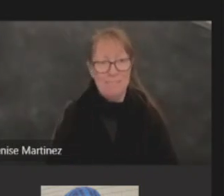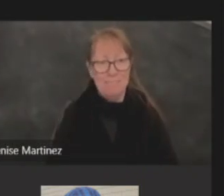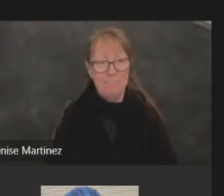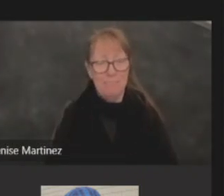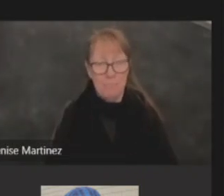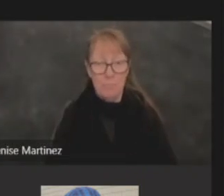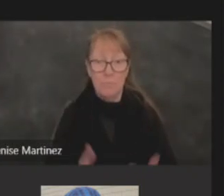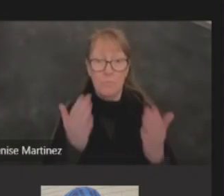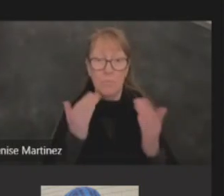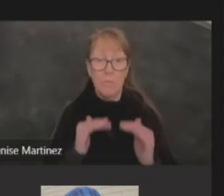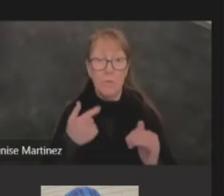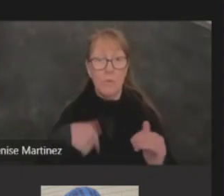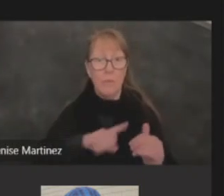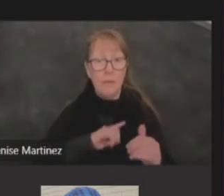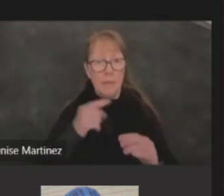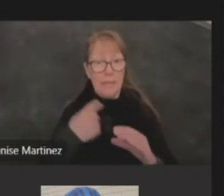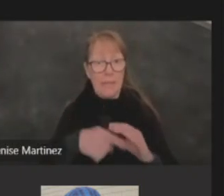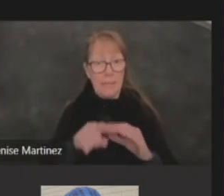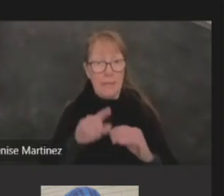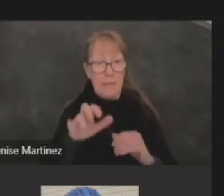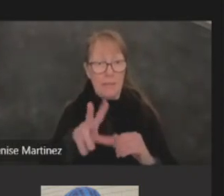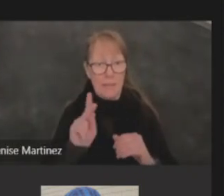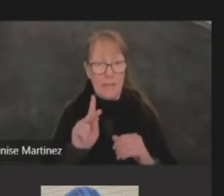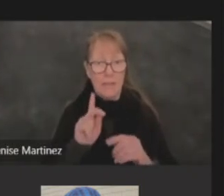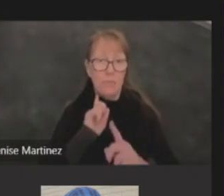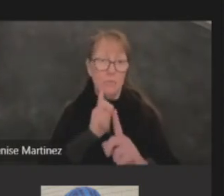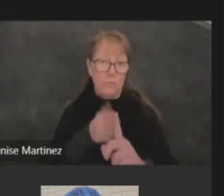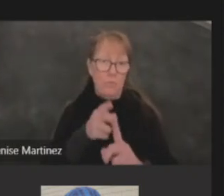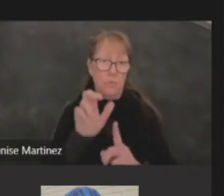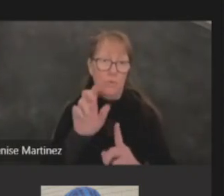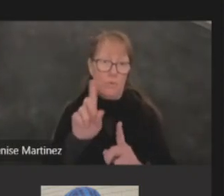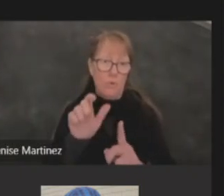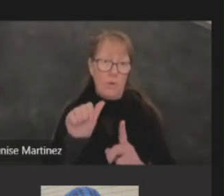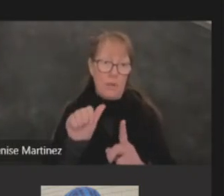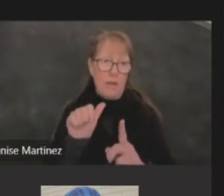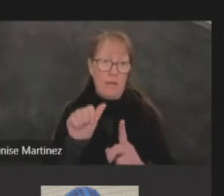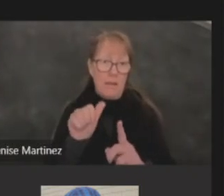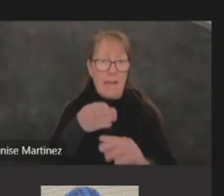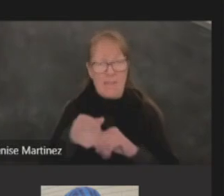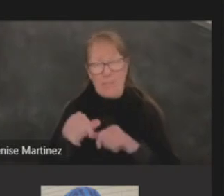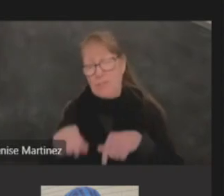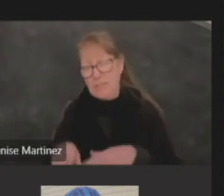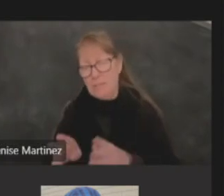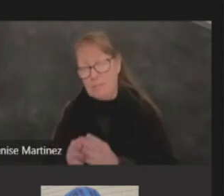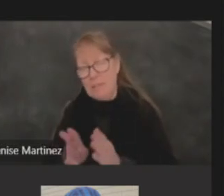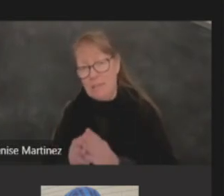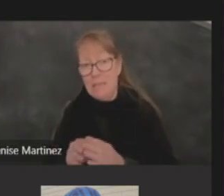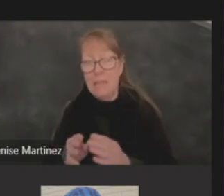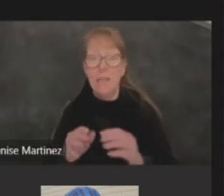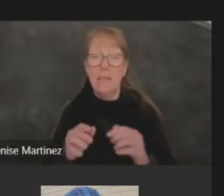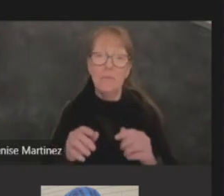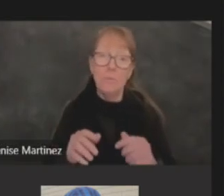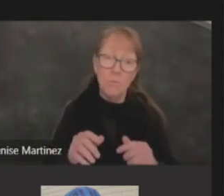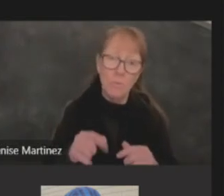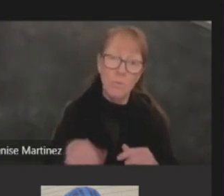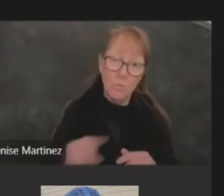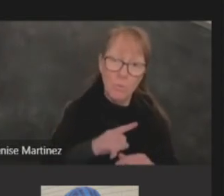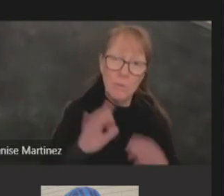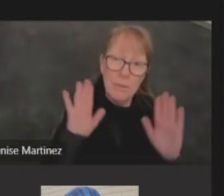So we will email out the link to CODA after this meeting, but as Colleen said, it would be great if anyone wants to